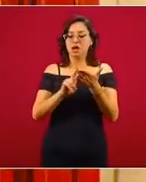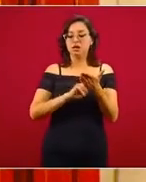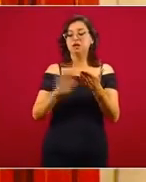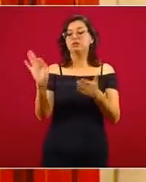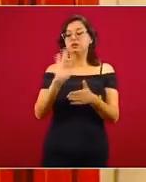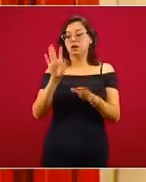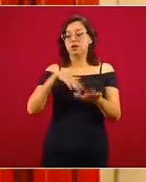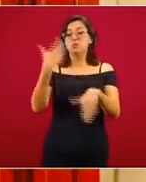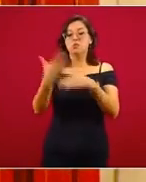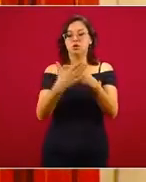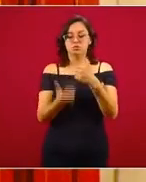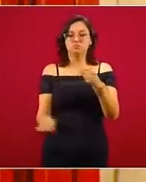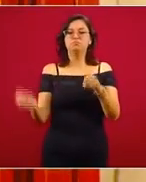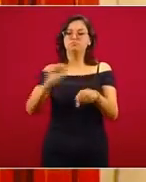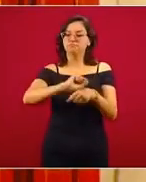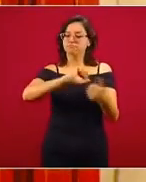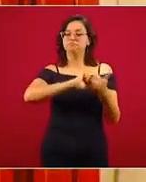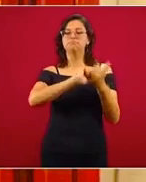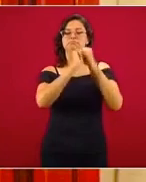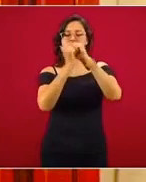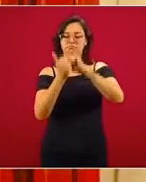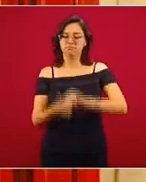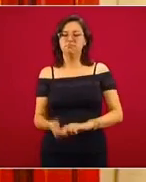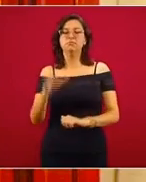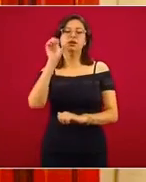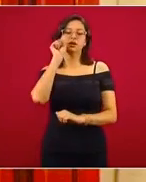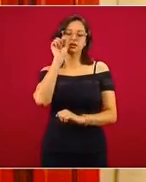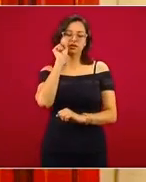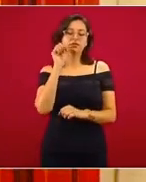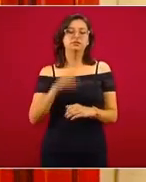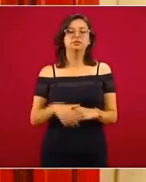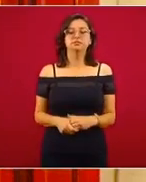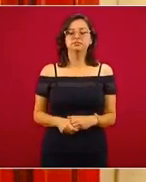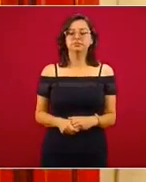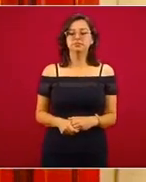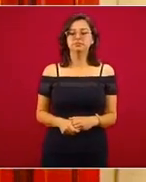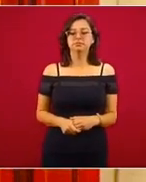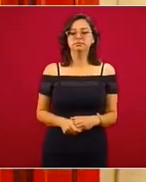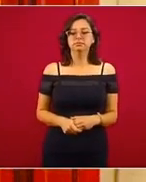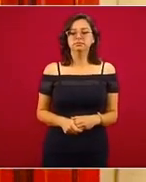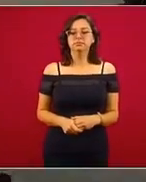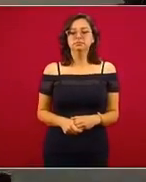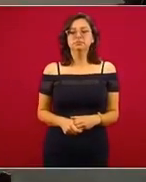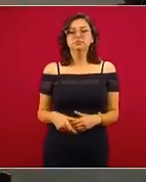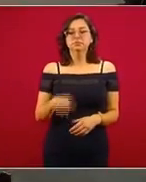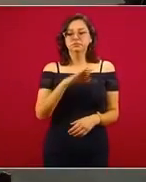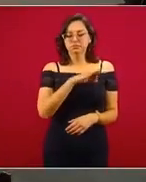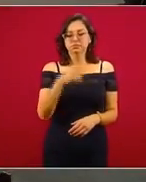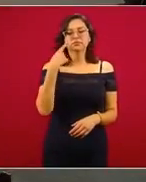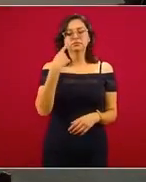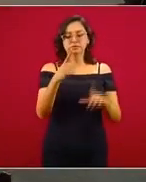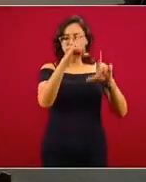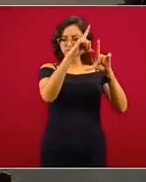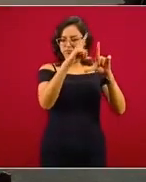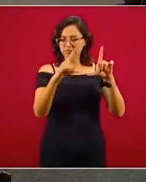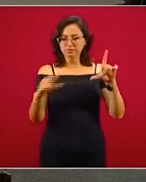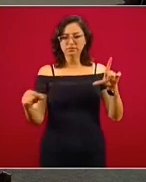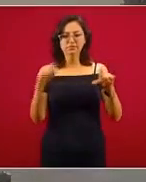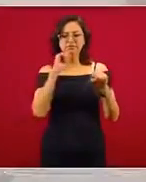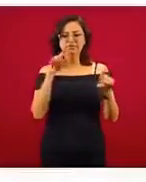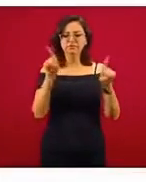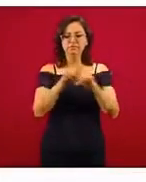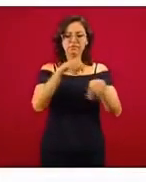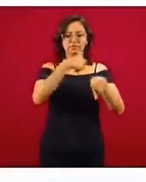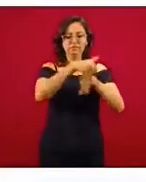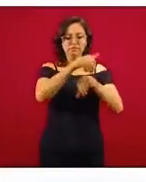a significant decrease in the transmission rates, and others will continue to go up.